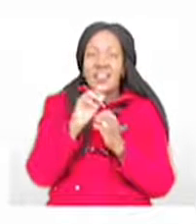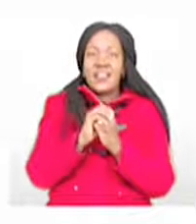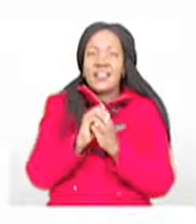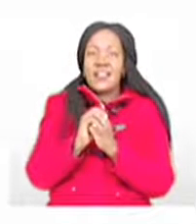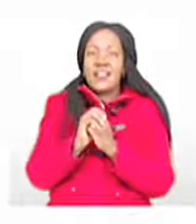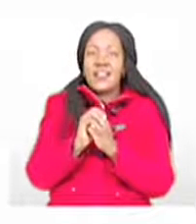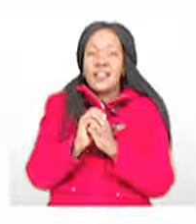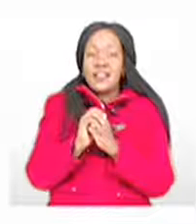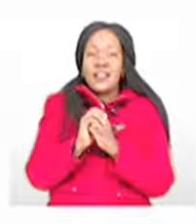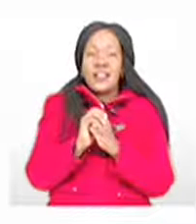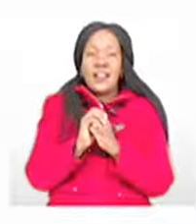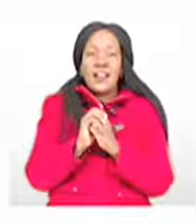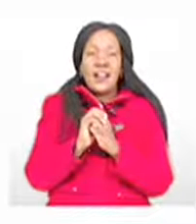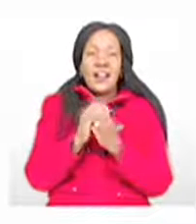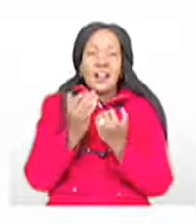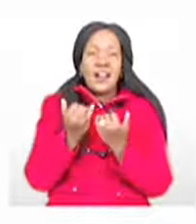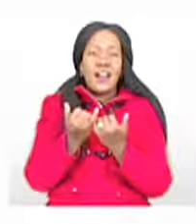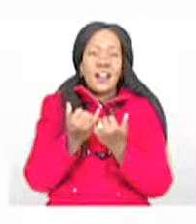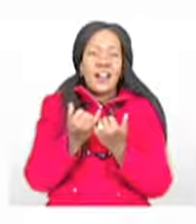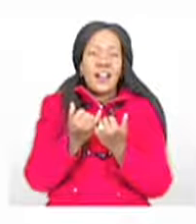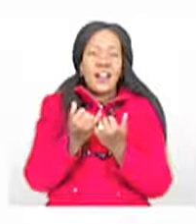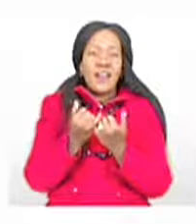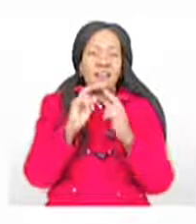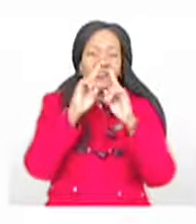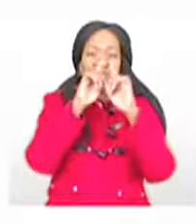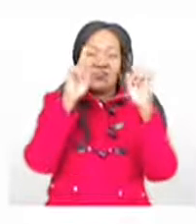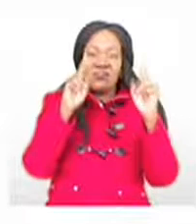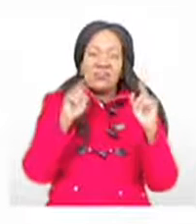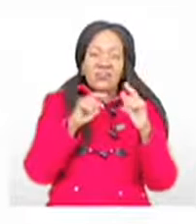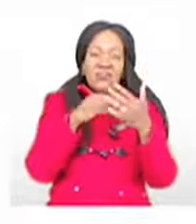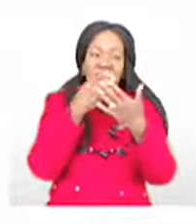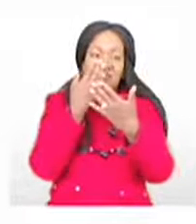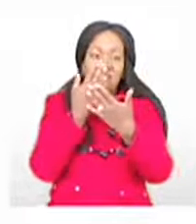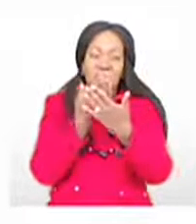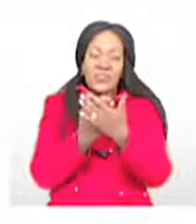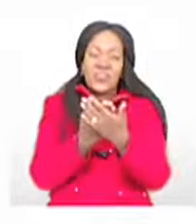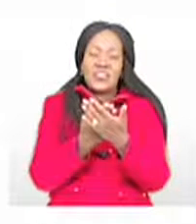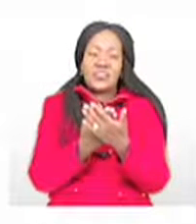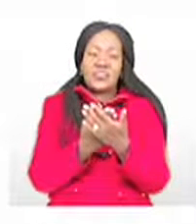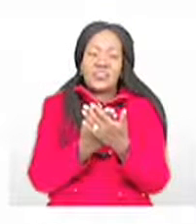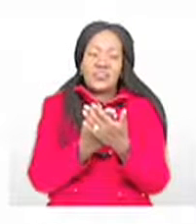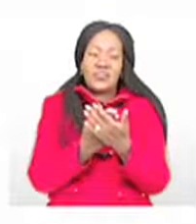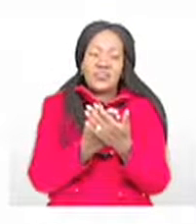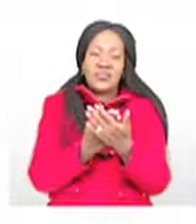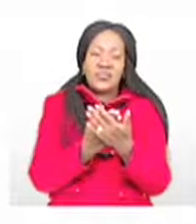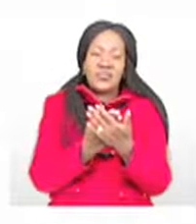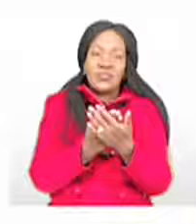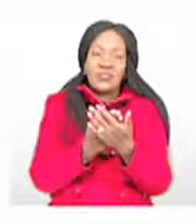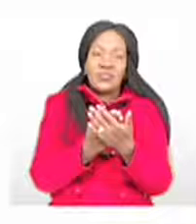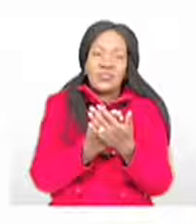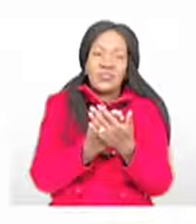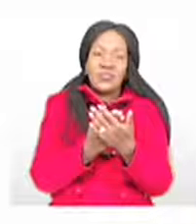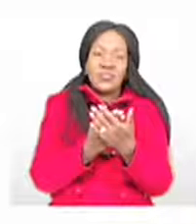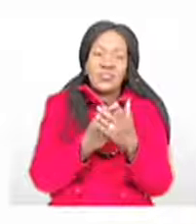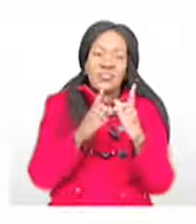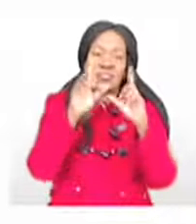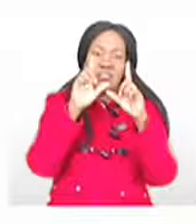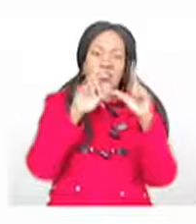3? Now let's look at the pictures on the left-hand side of page